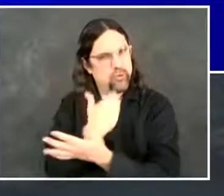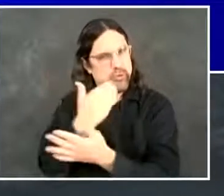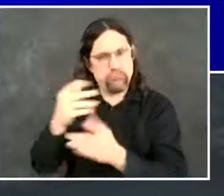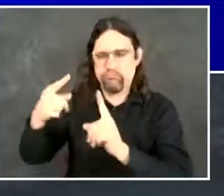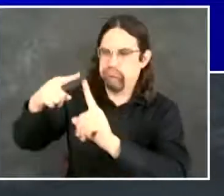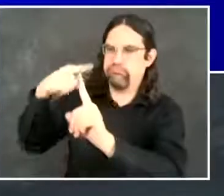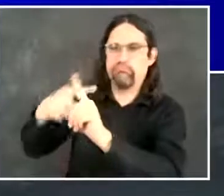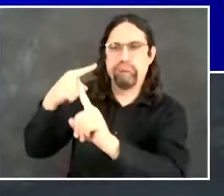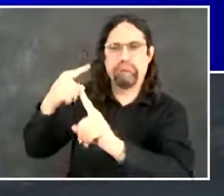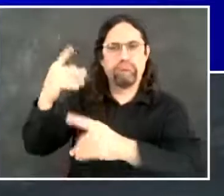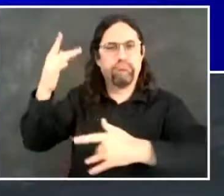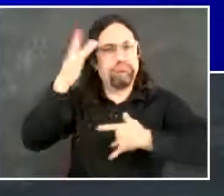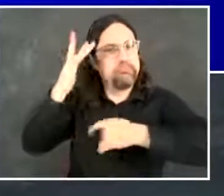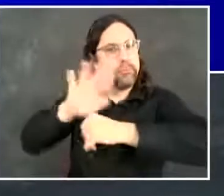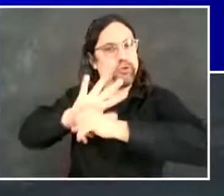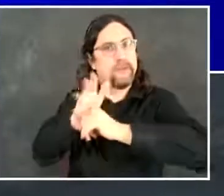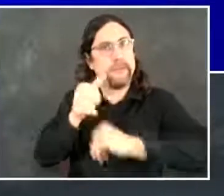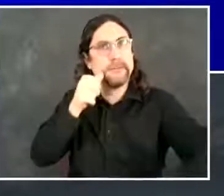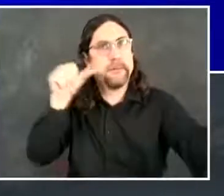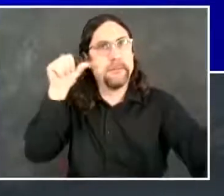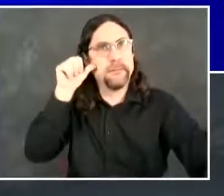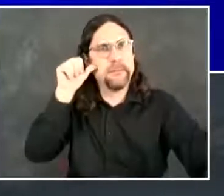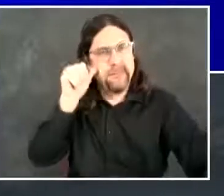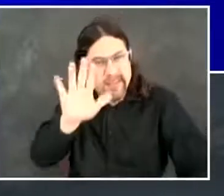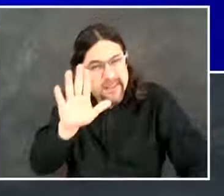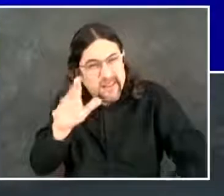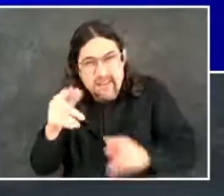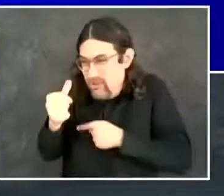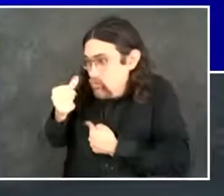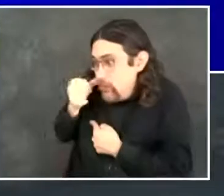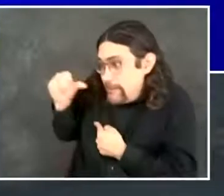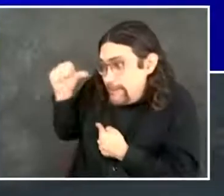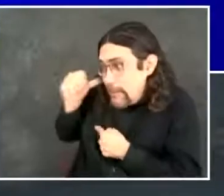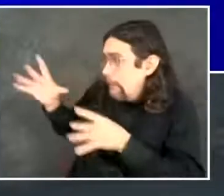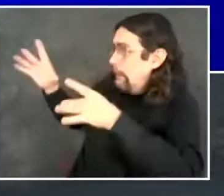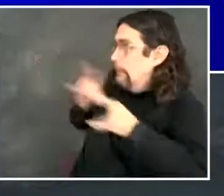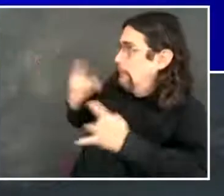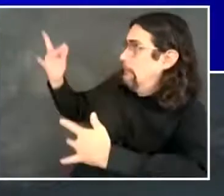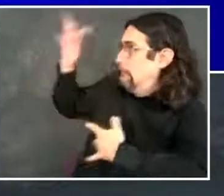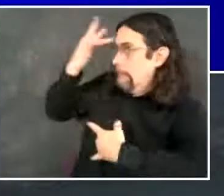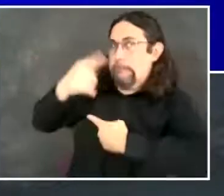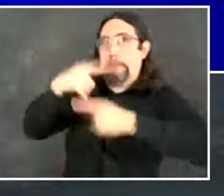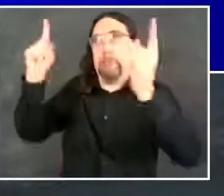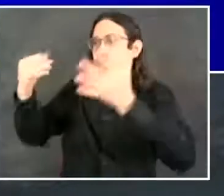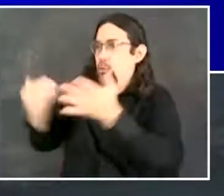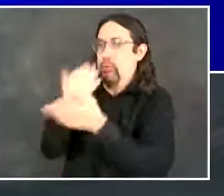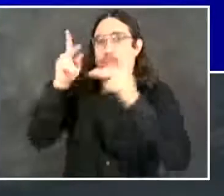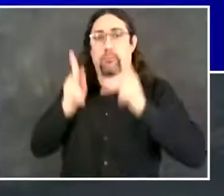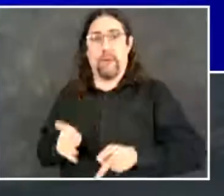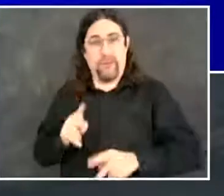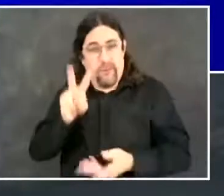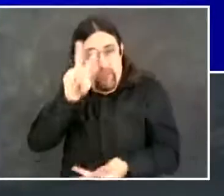The number of people we lost yesterday, 202 New Yorkers lost their lives yesterday to the coronavirus.